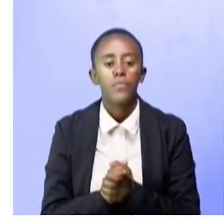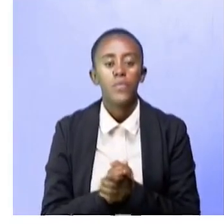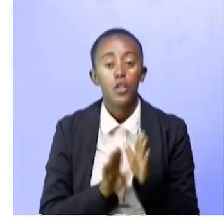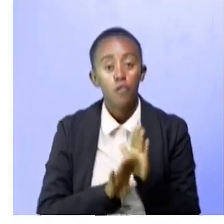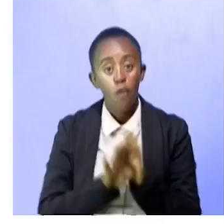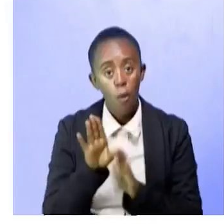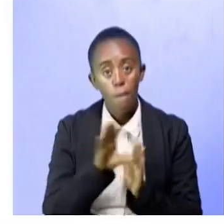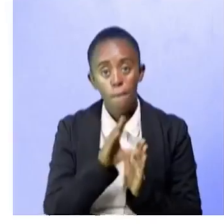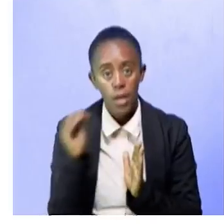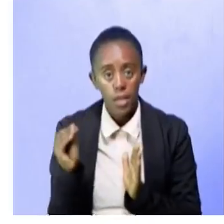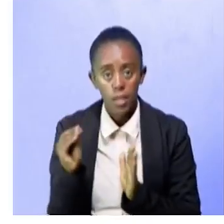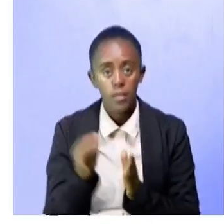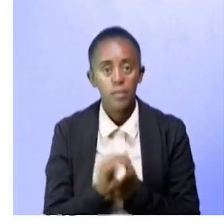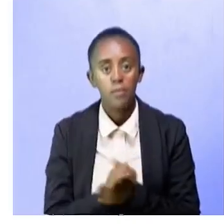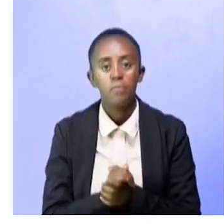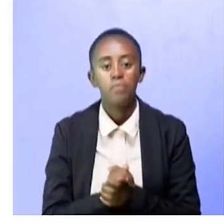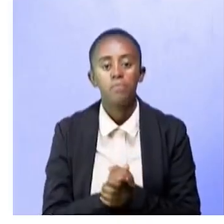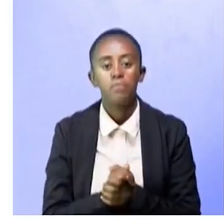and